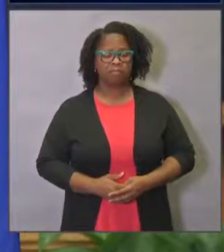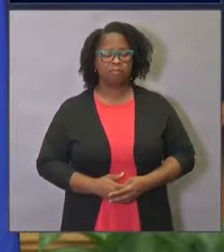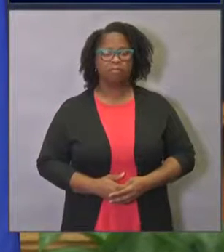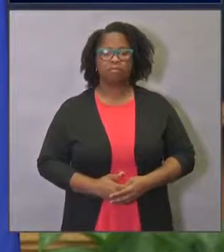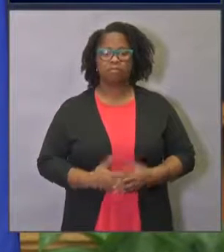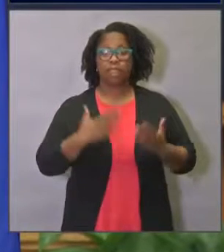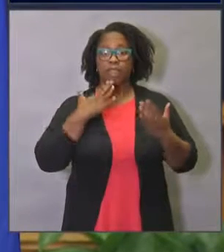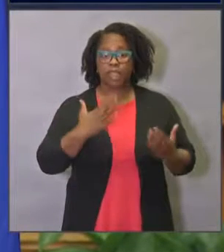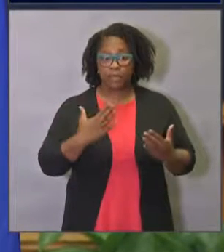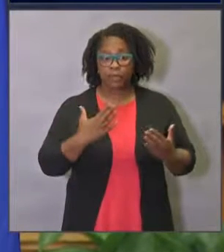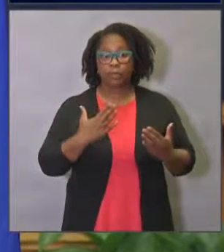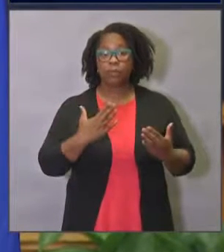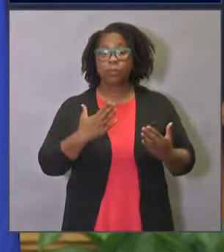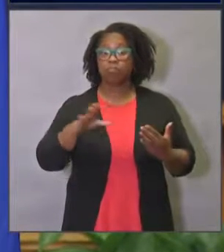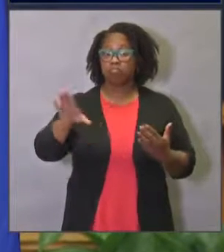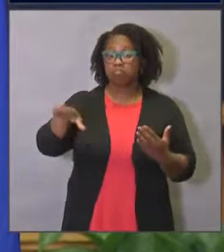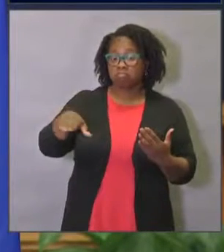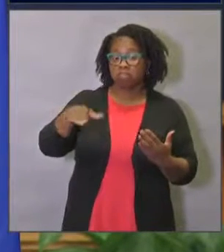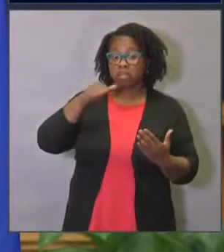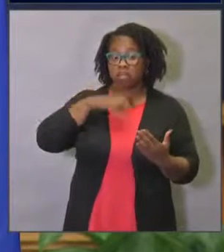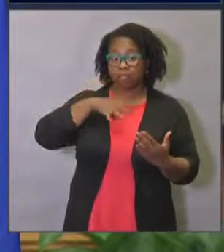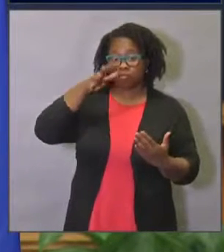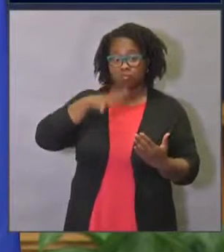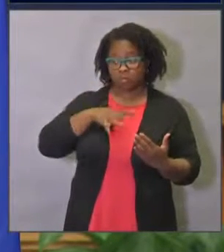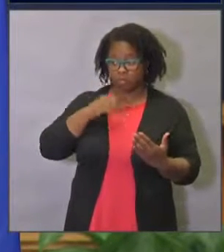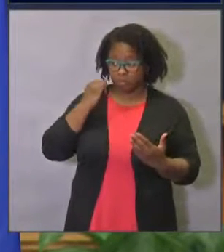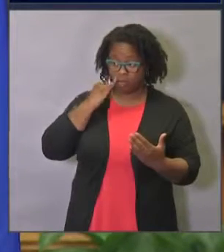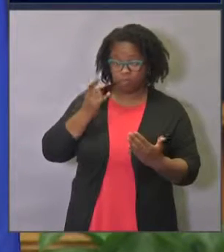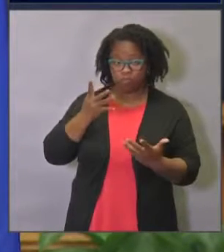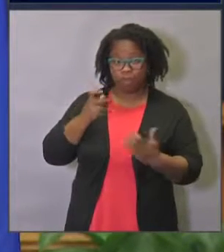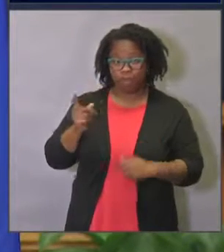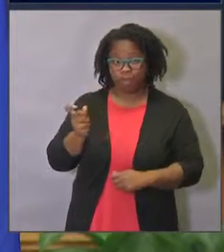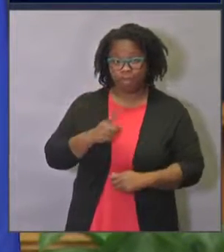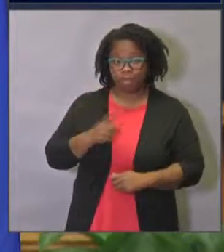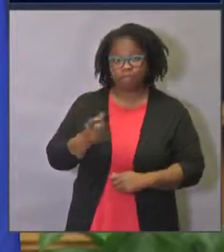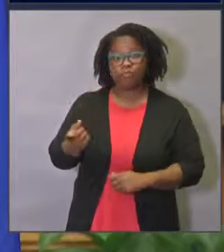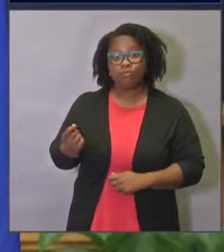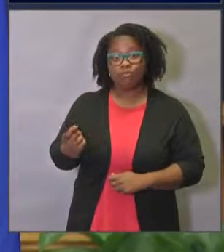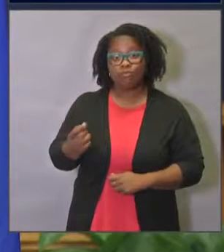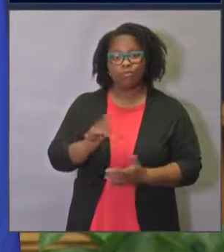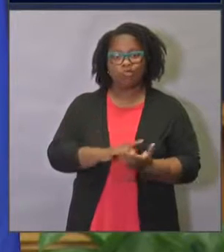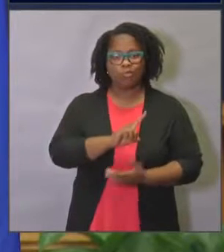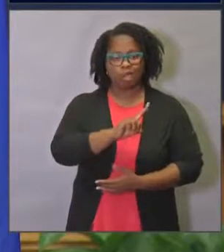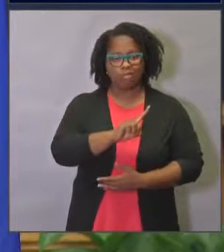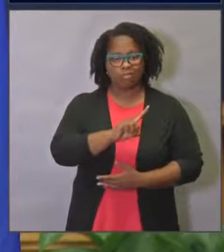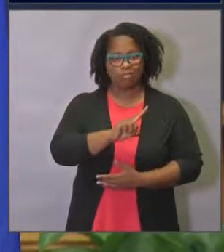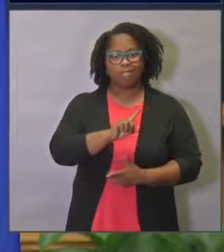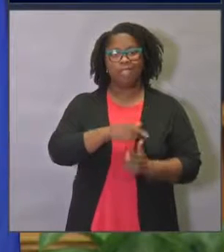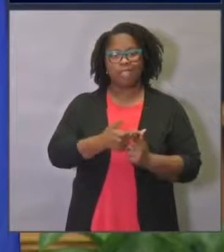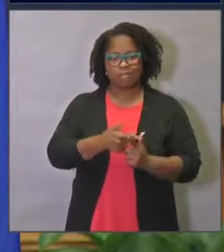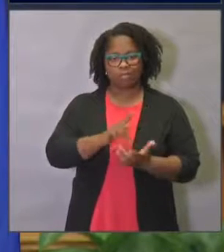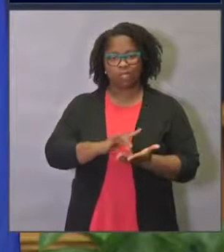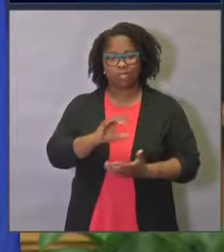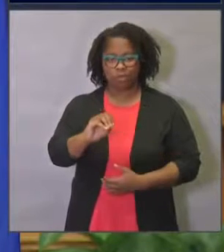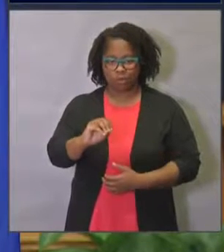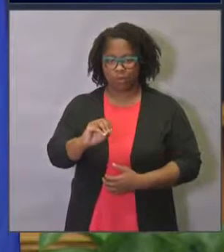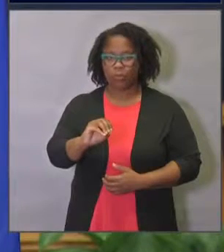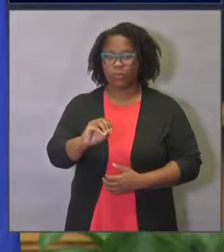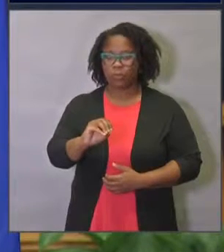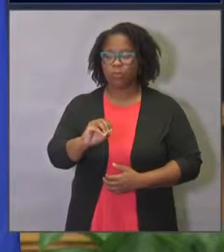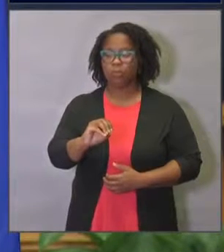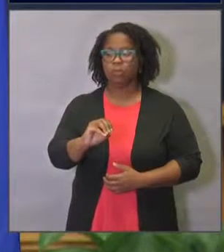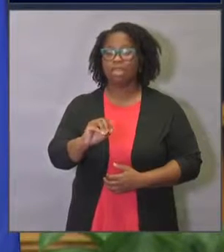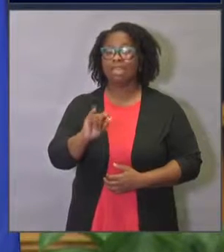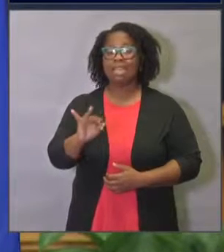Thank you. And to ladies and gentlemen, if you wish to ask a question, please press 1, then 0 on your phone. You may